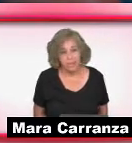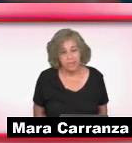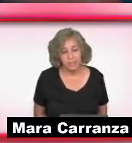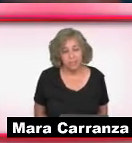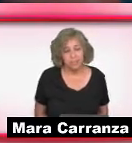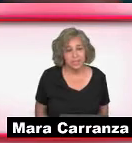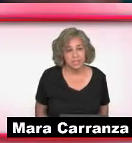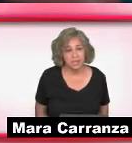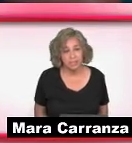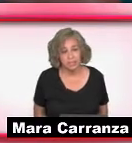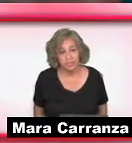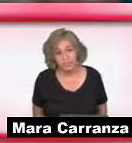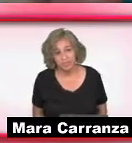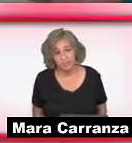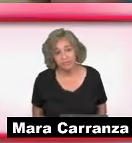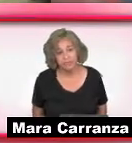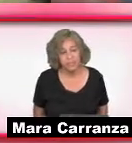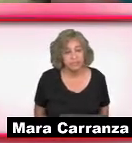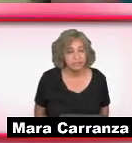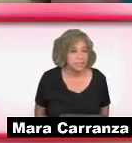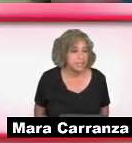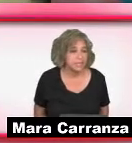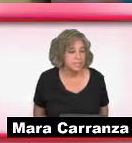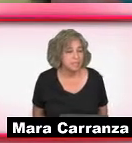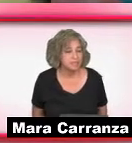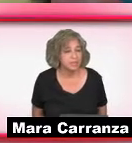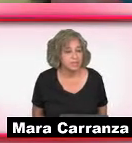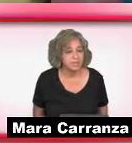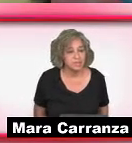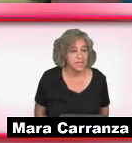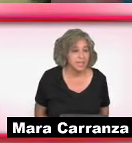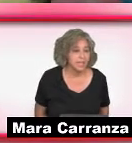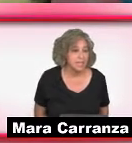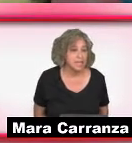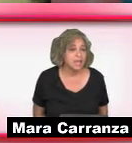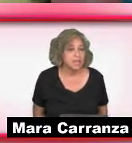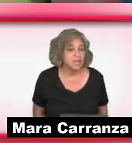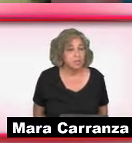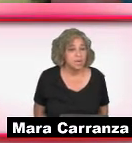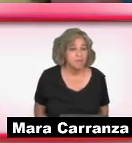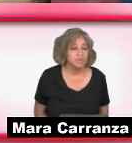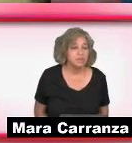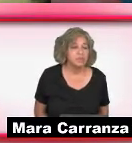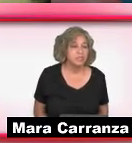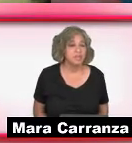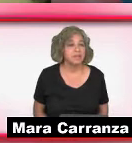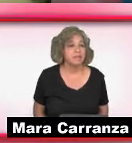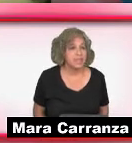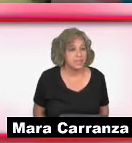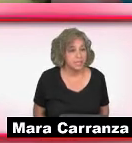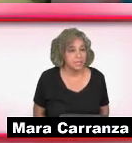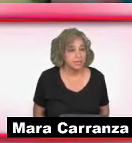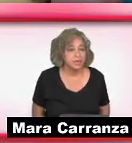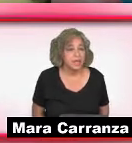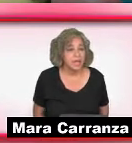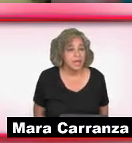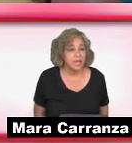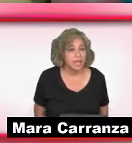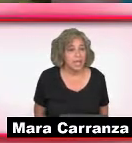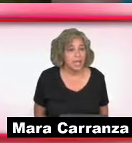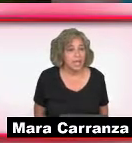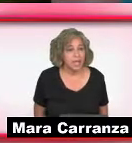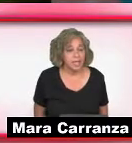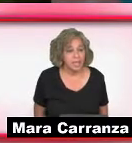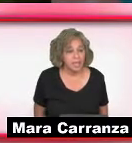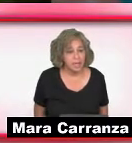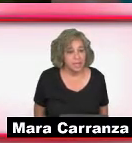be, say, for example, a chief of police in a different state, he would have to go to the city of Mexico,